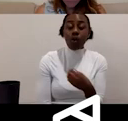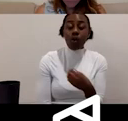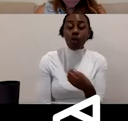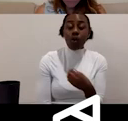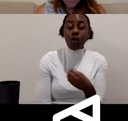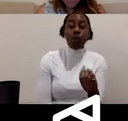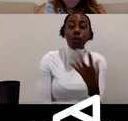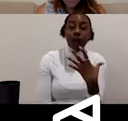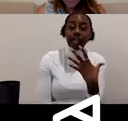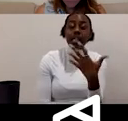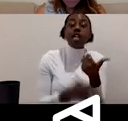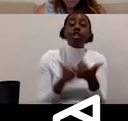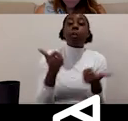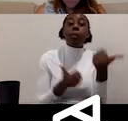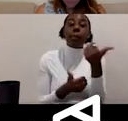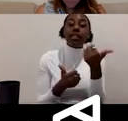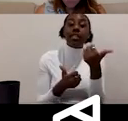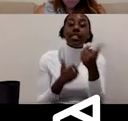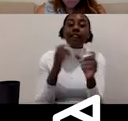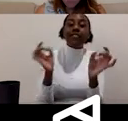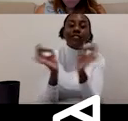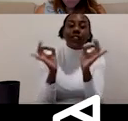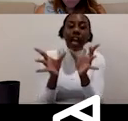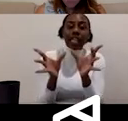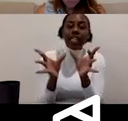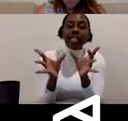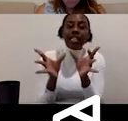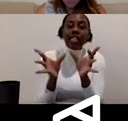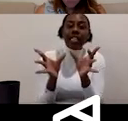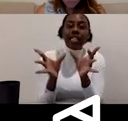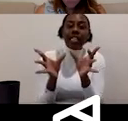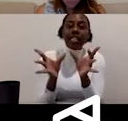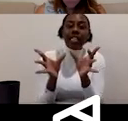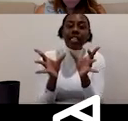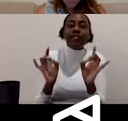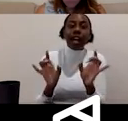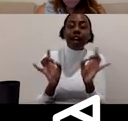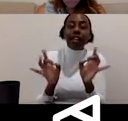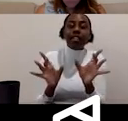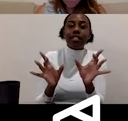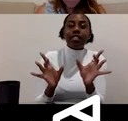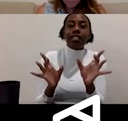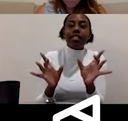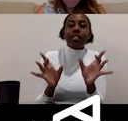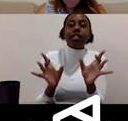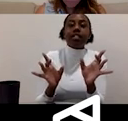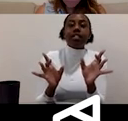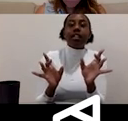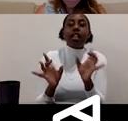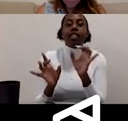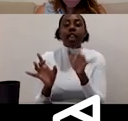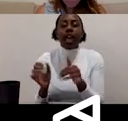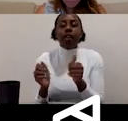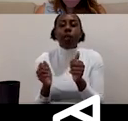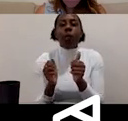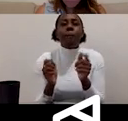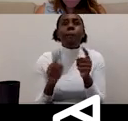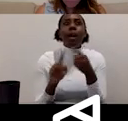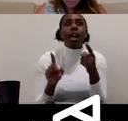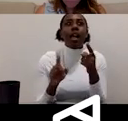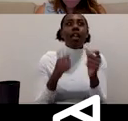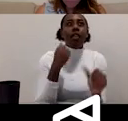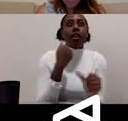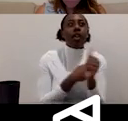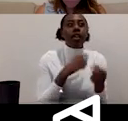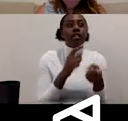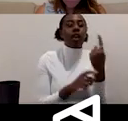violence in our country, conflating that violence with the supposed threat coming from Black identity